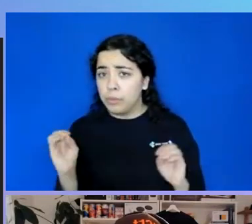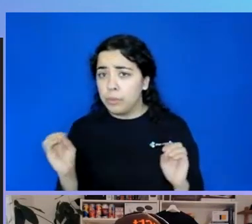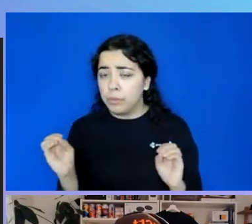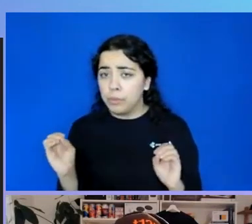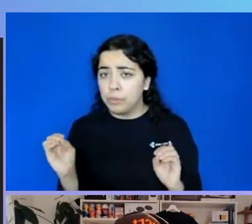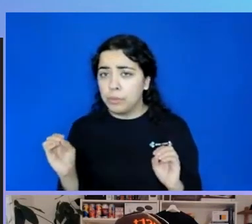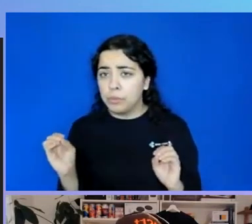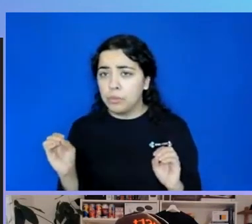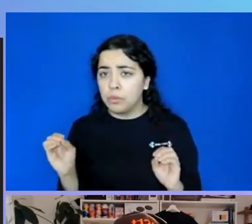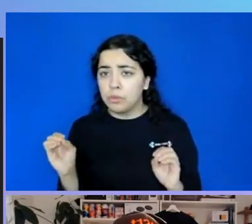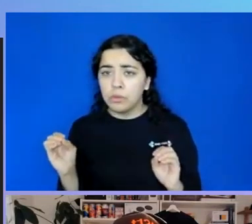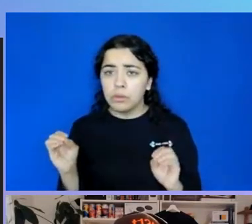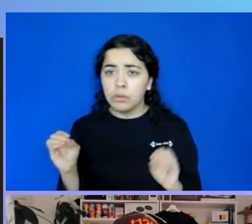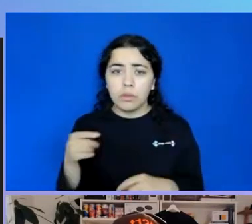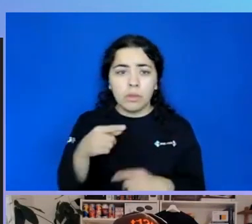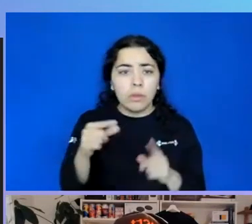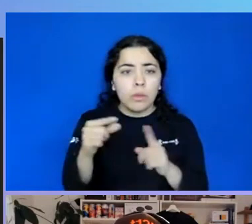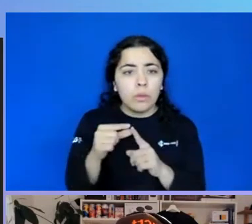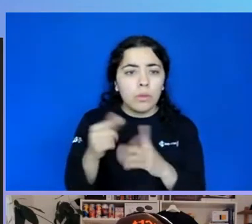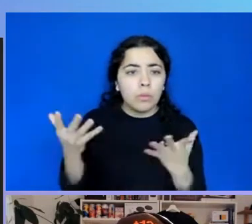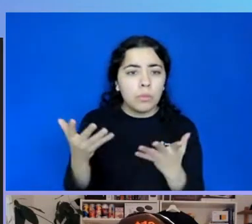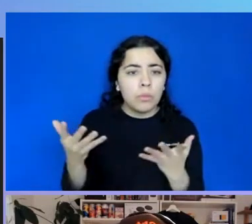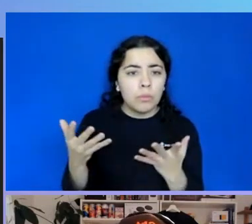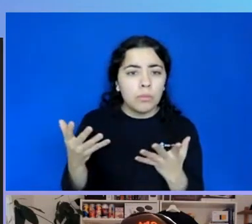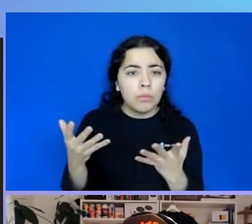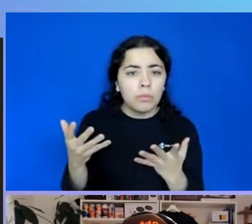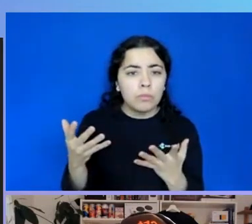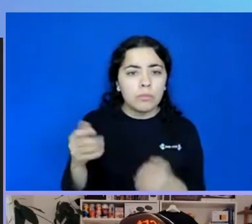And it's the word avsäga